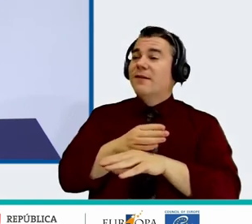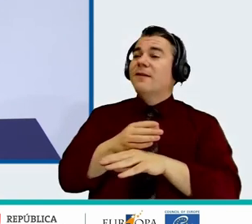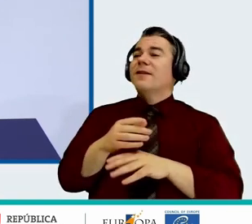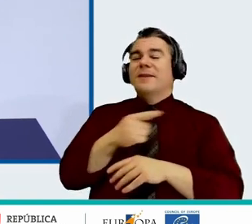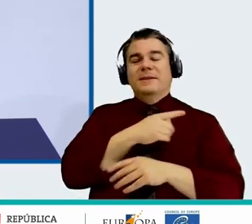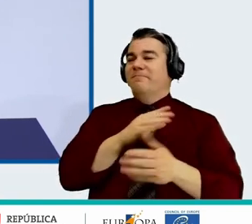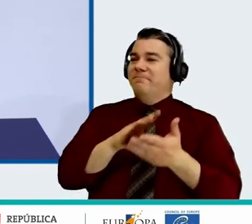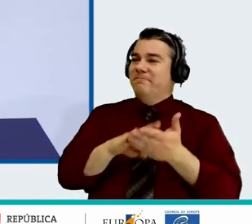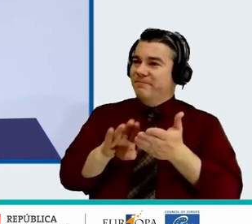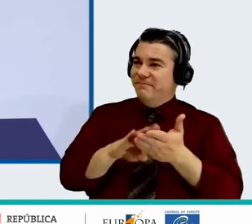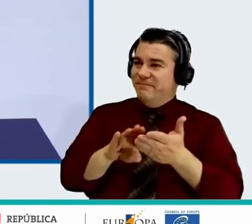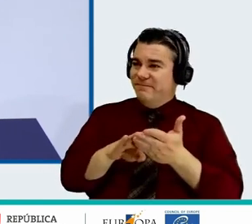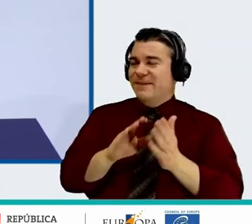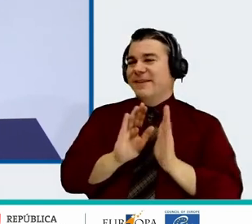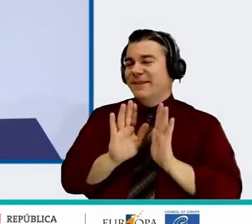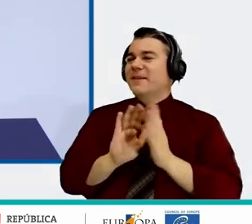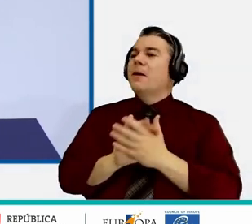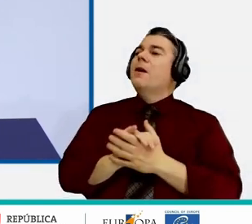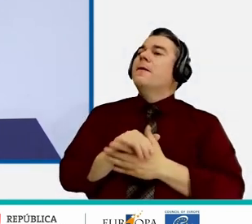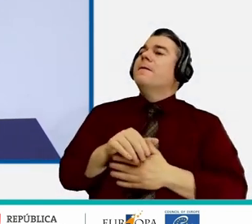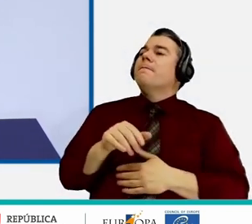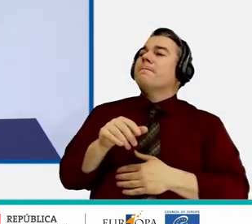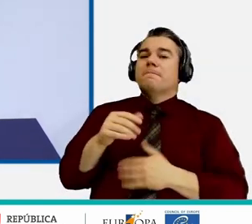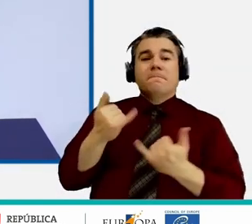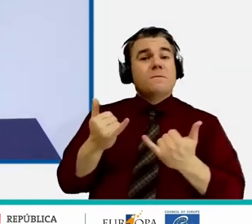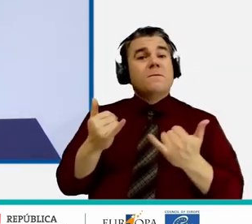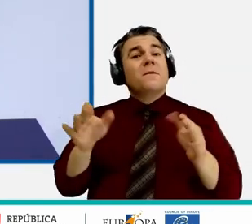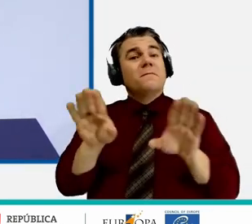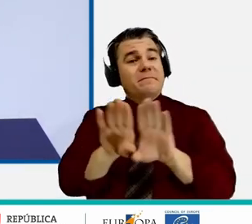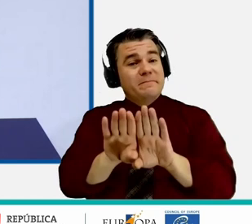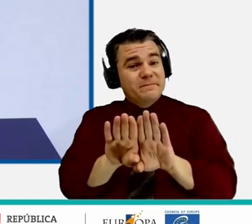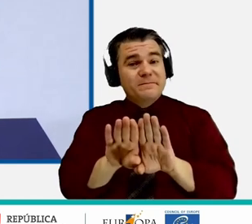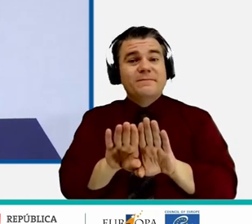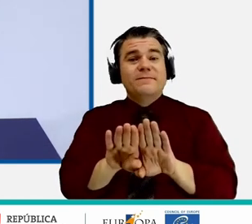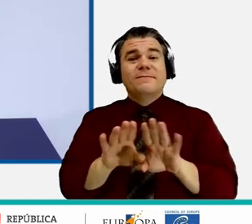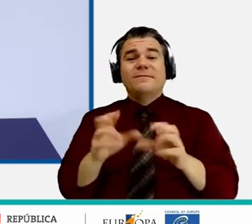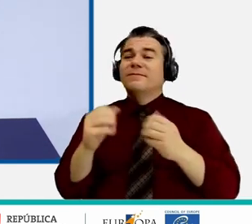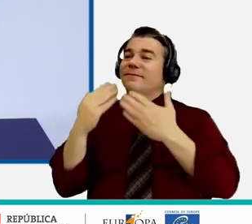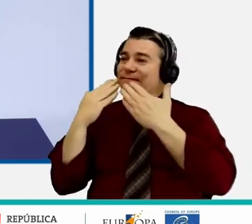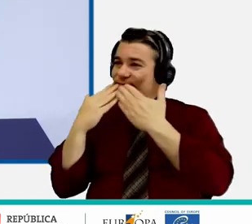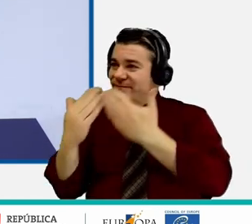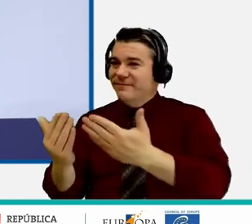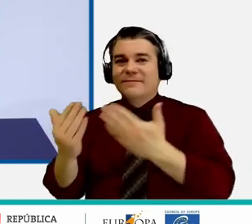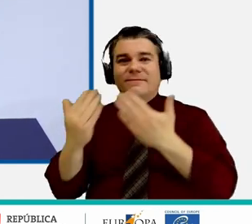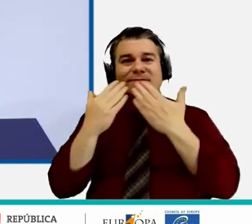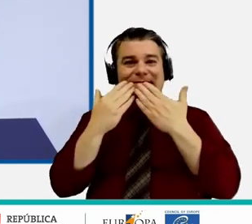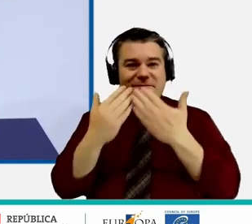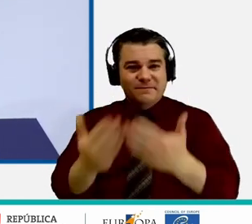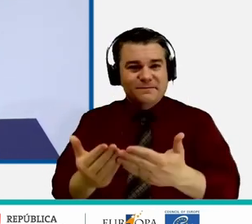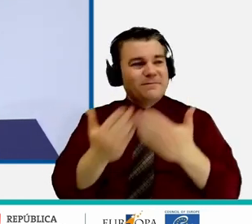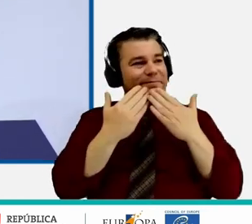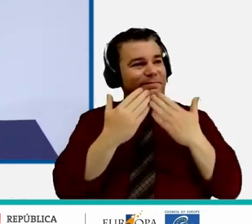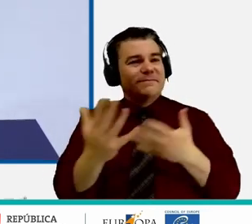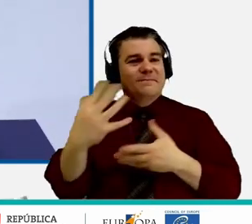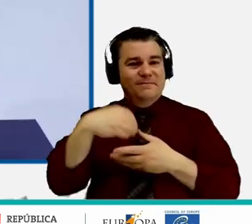apologizes for that. So now we are closing this session. I want to thank you for your participation, for